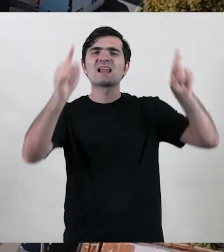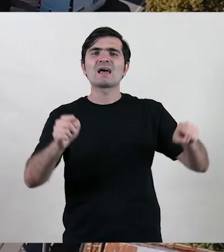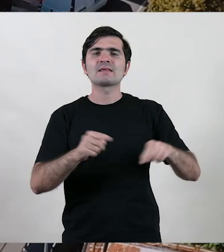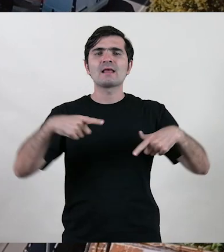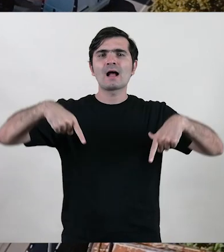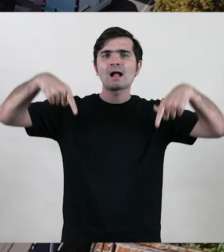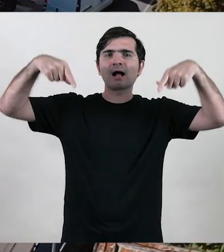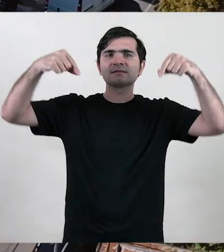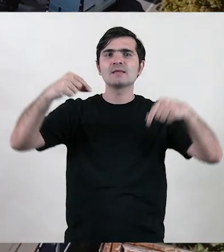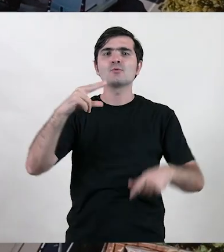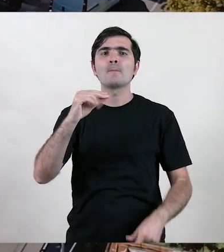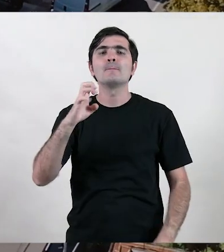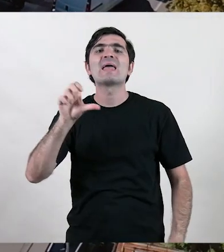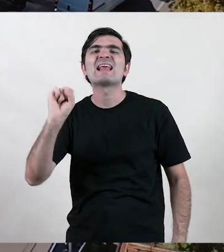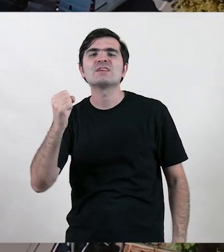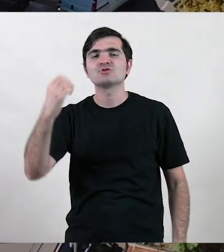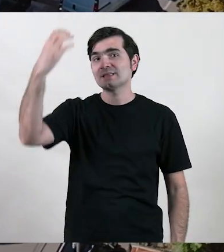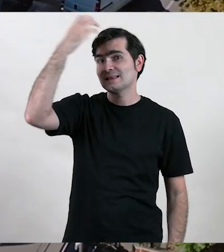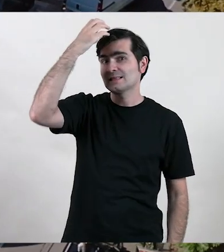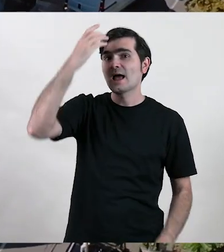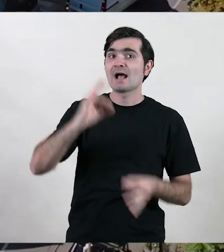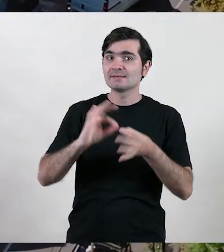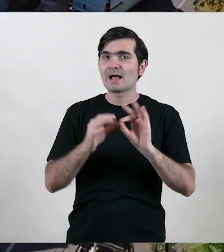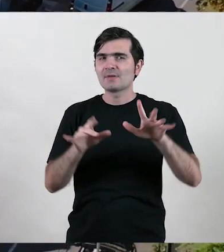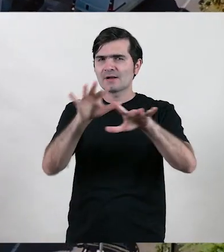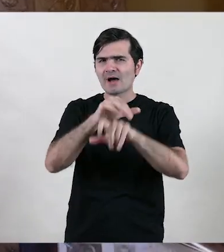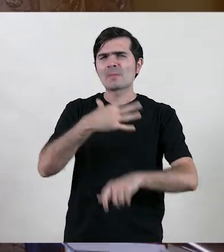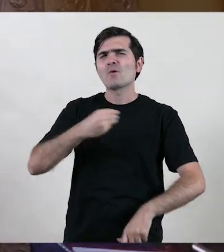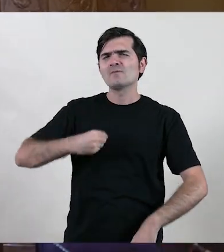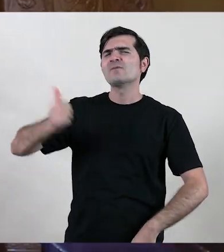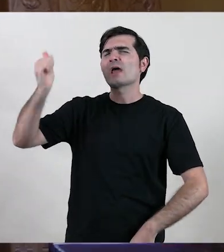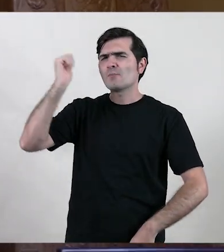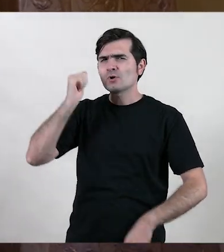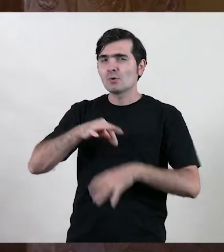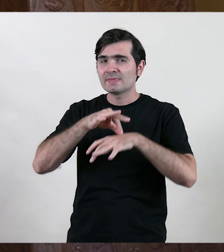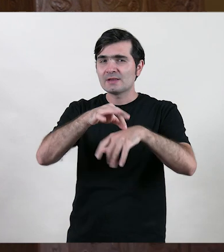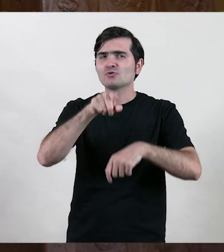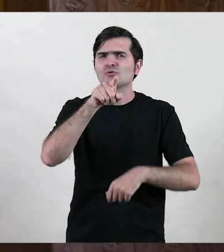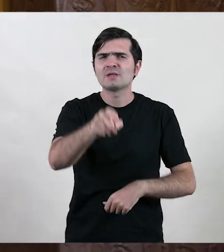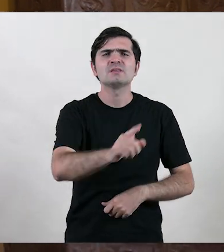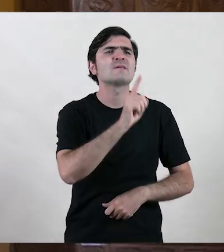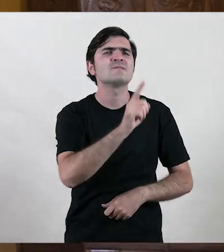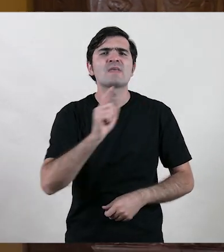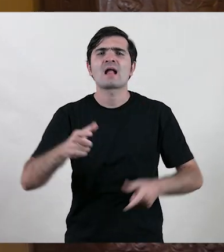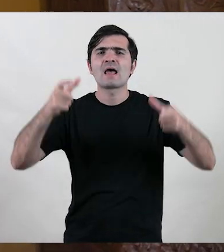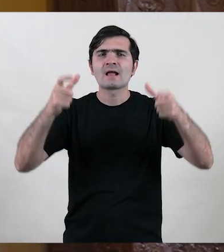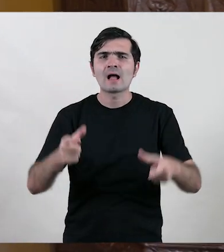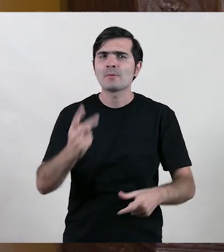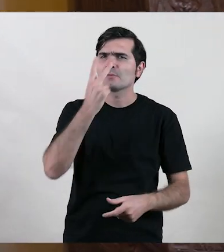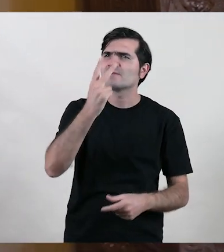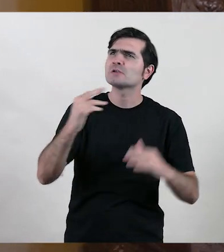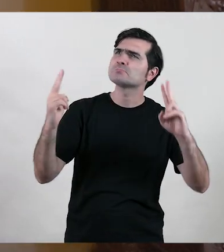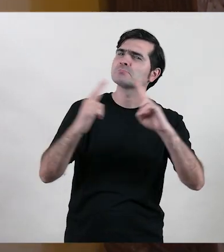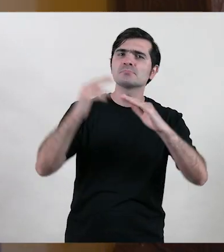The charm of those times accompanies you through each room, where you encounter painted ceilings,